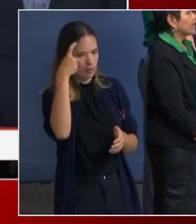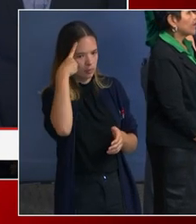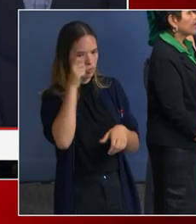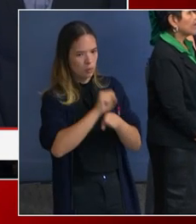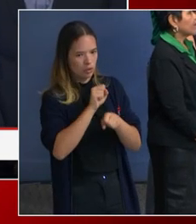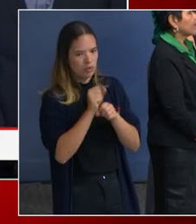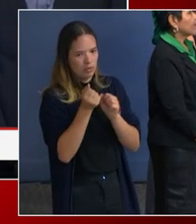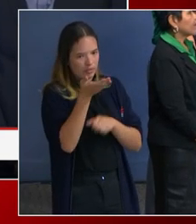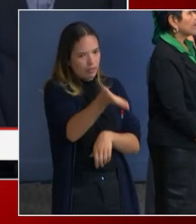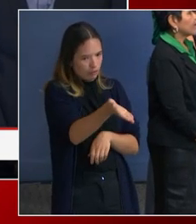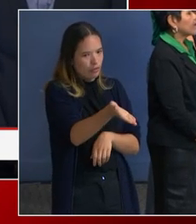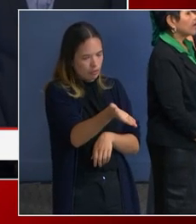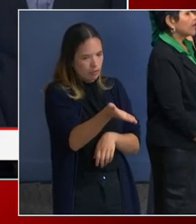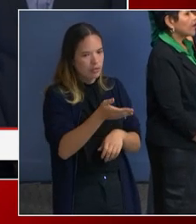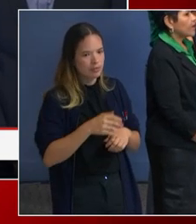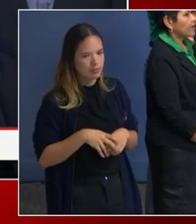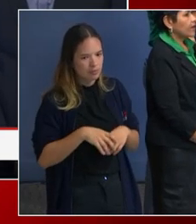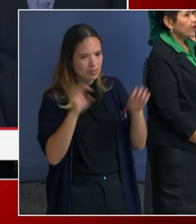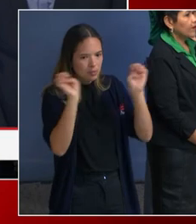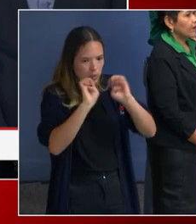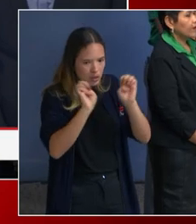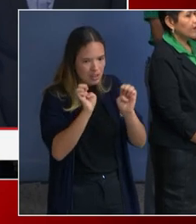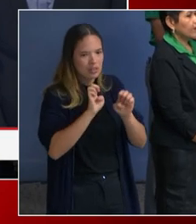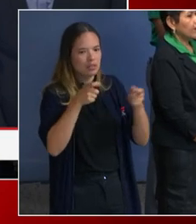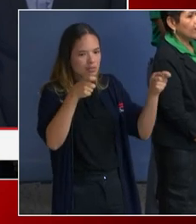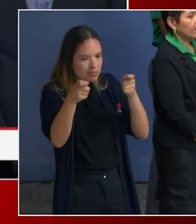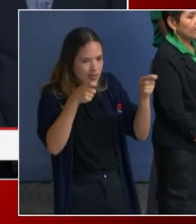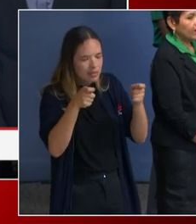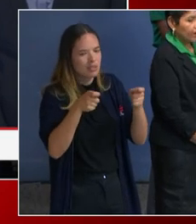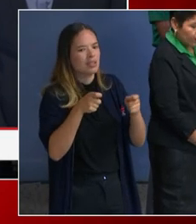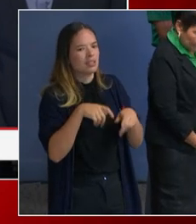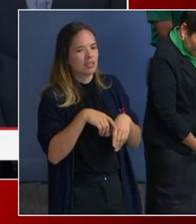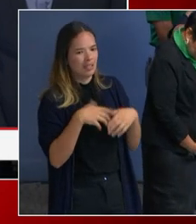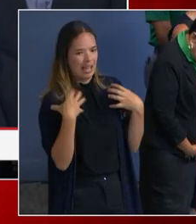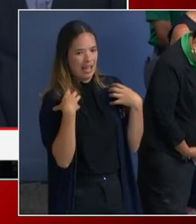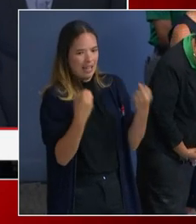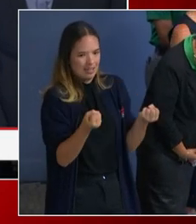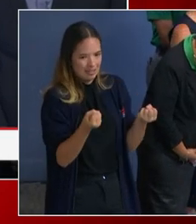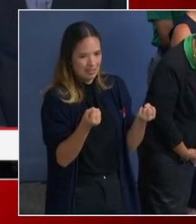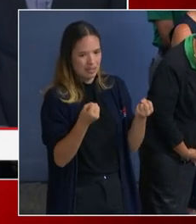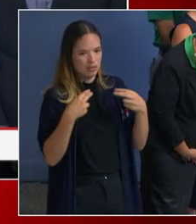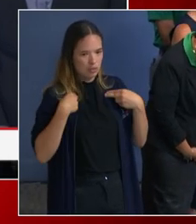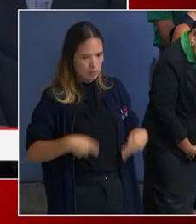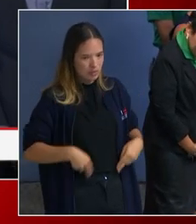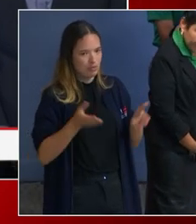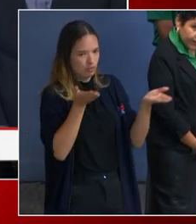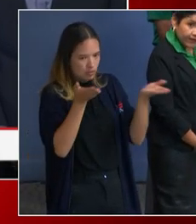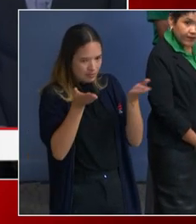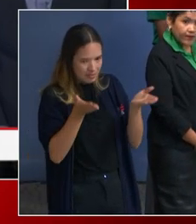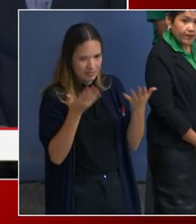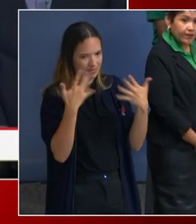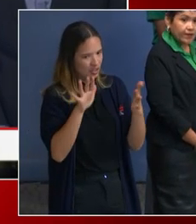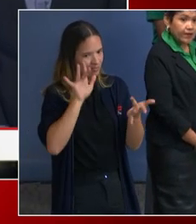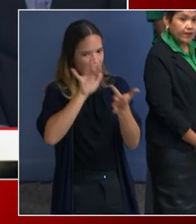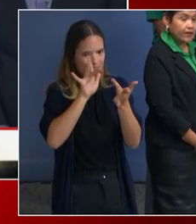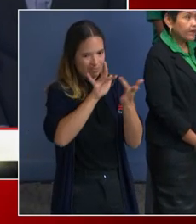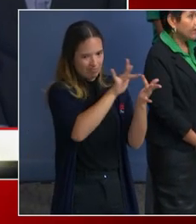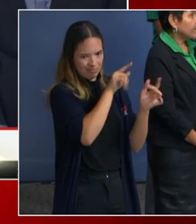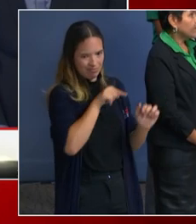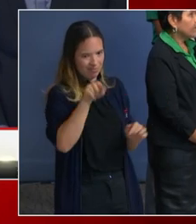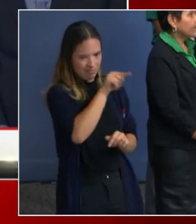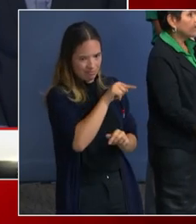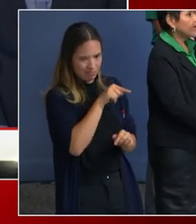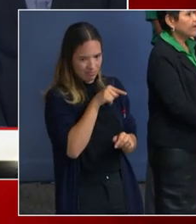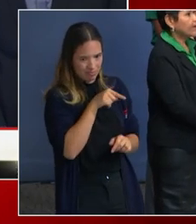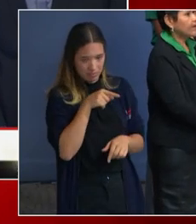in emergency management and in the Health and Human Services. So you've reached out to directors, I guess?